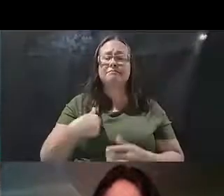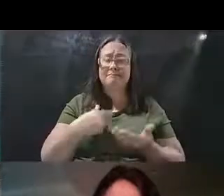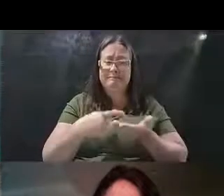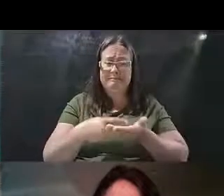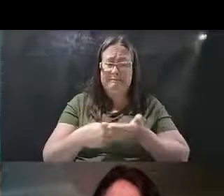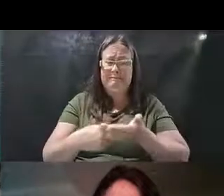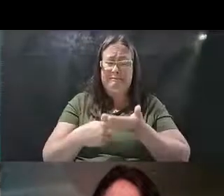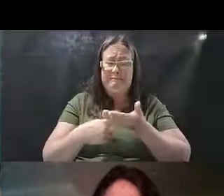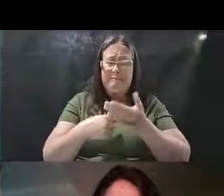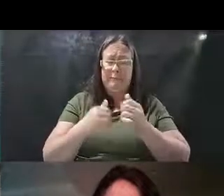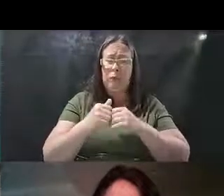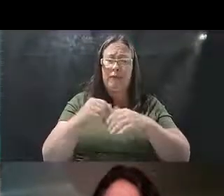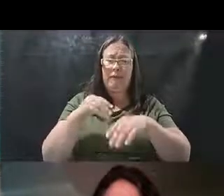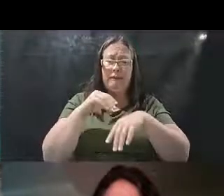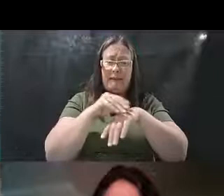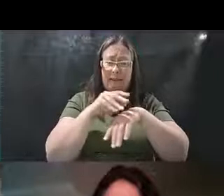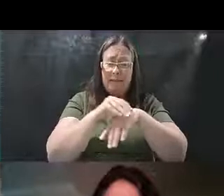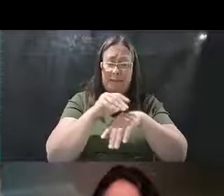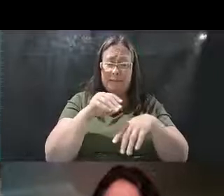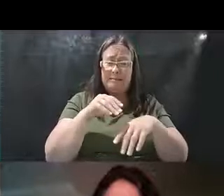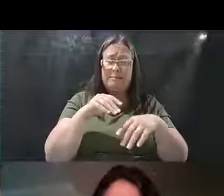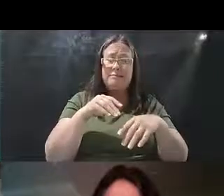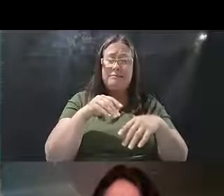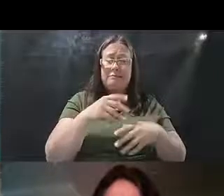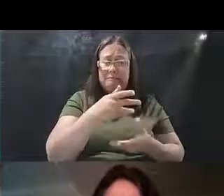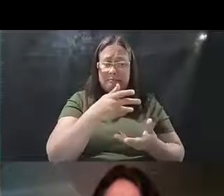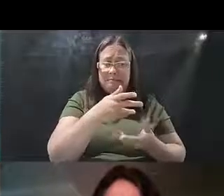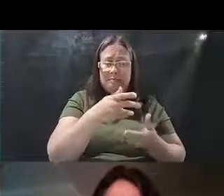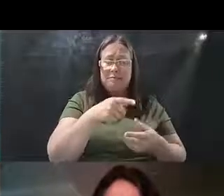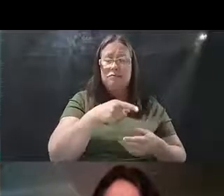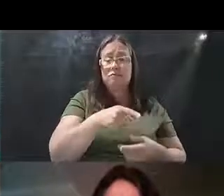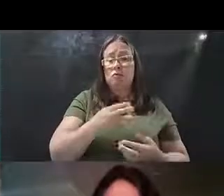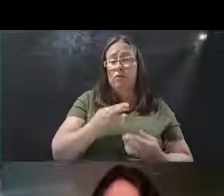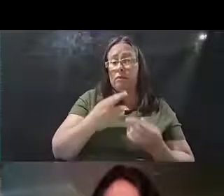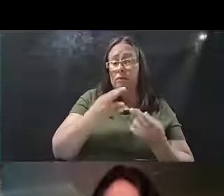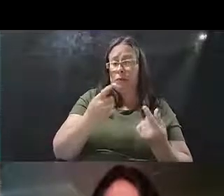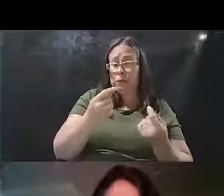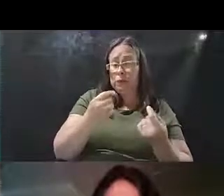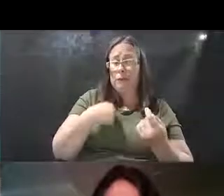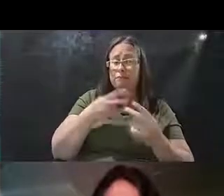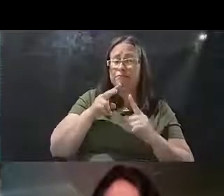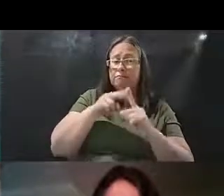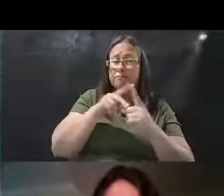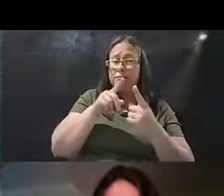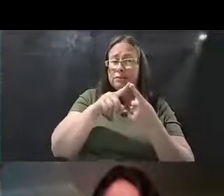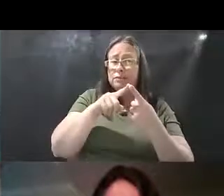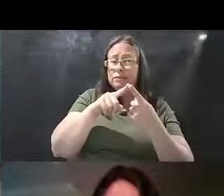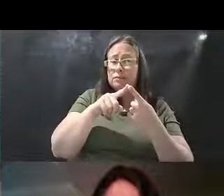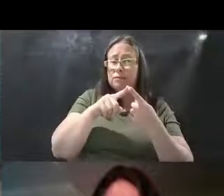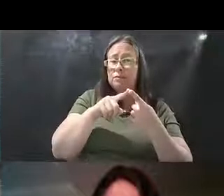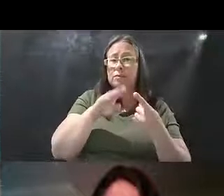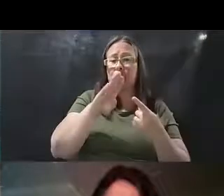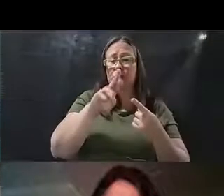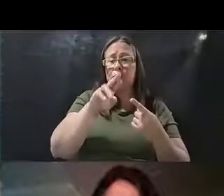my guidance counselor, and she recommended that I apply to Berea